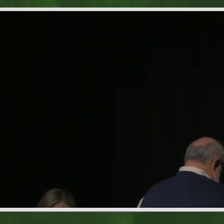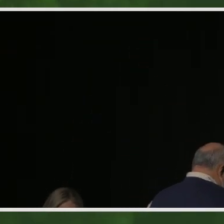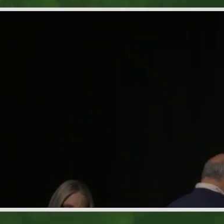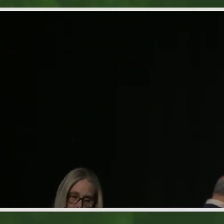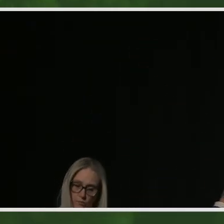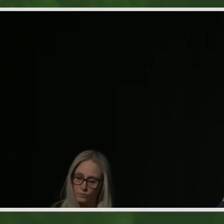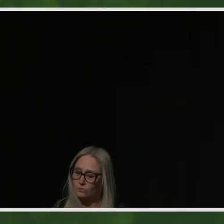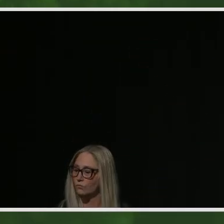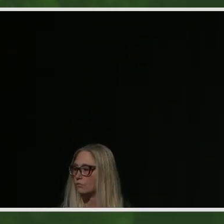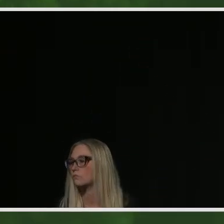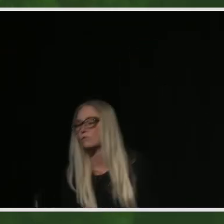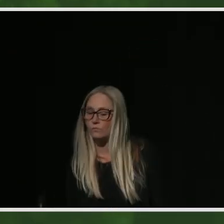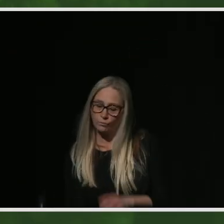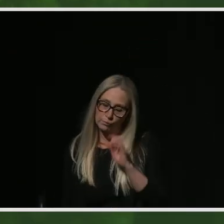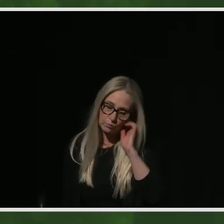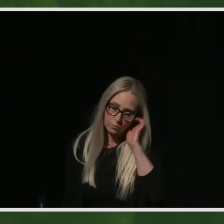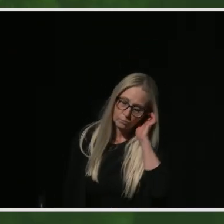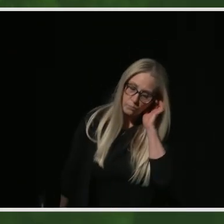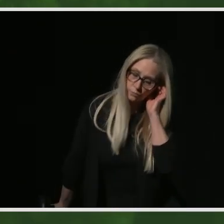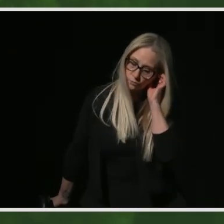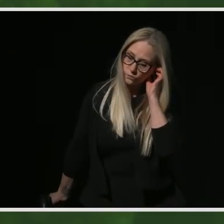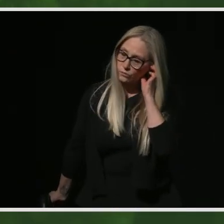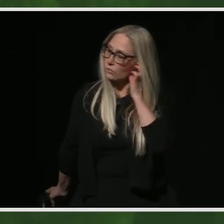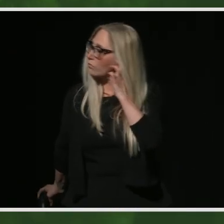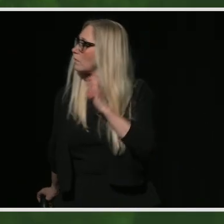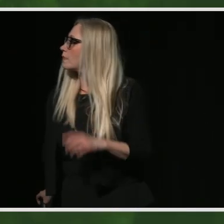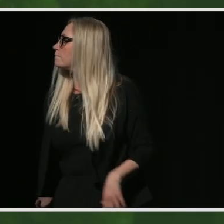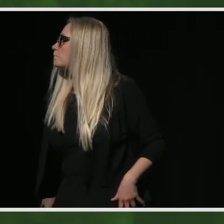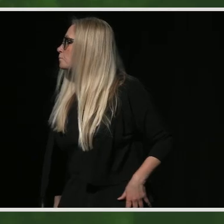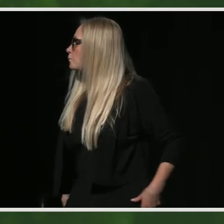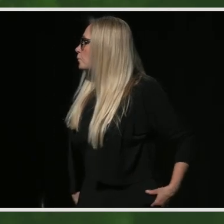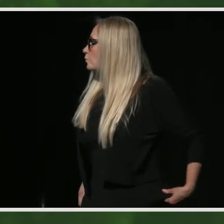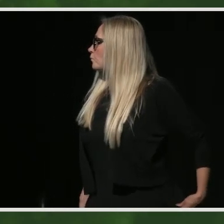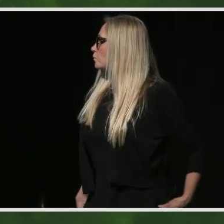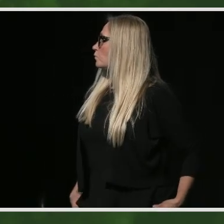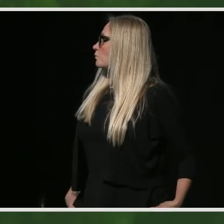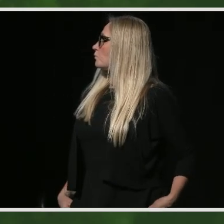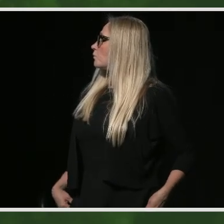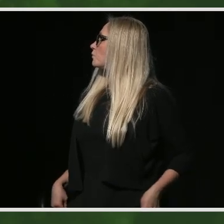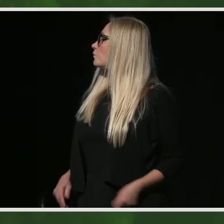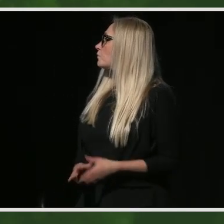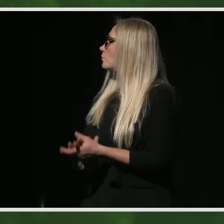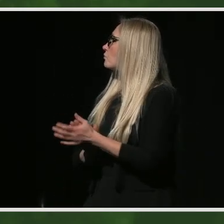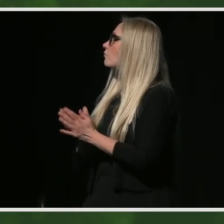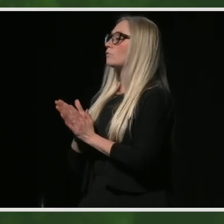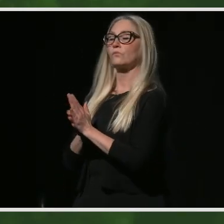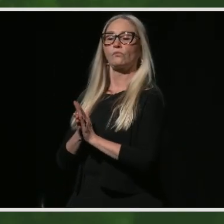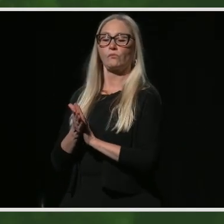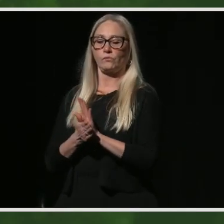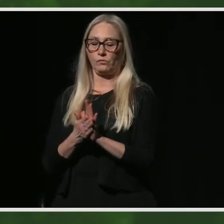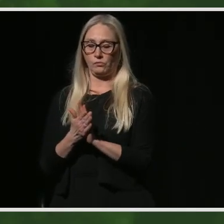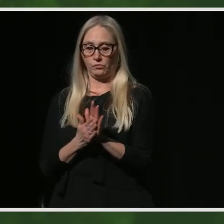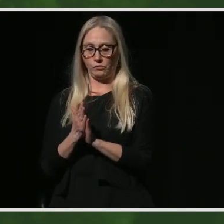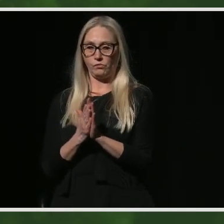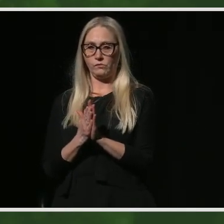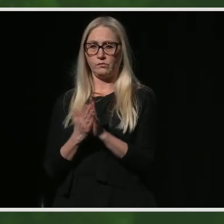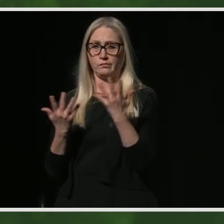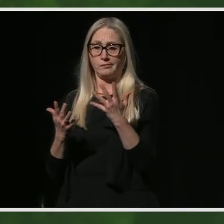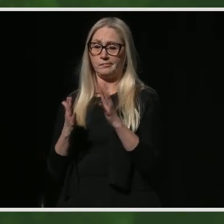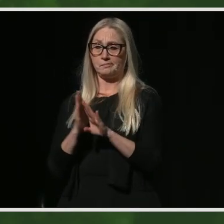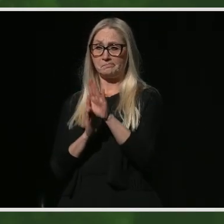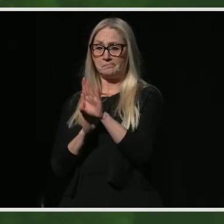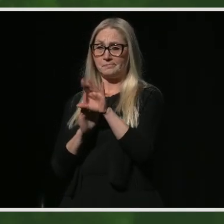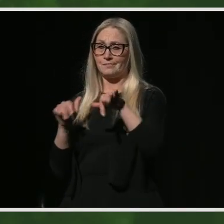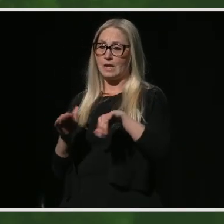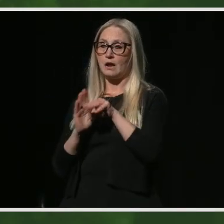innovators. They have helped rural economies, And we can adapt this model right here